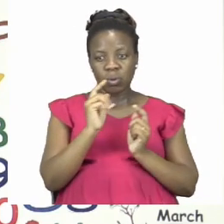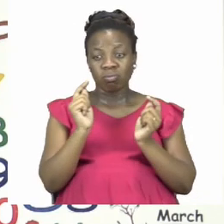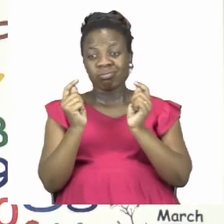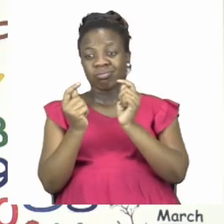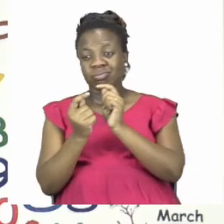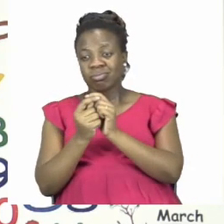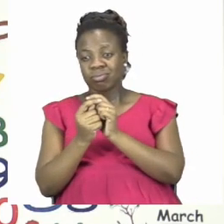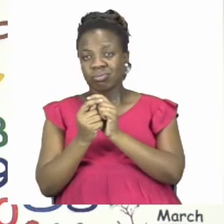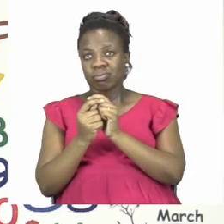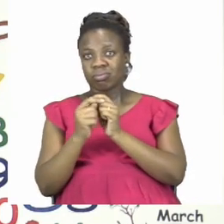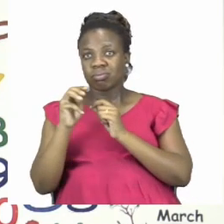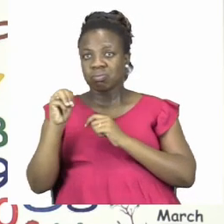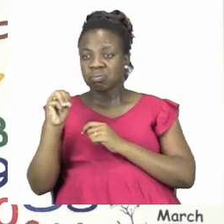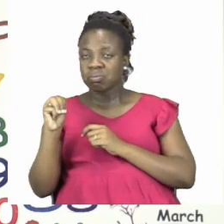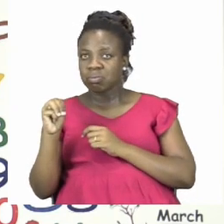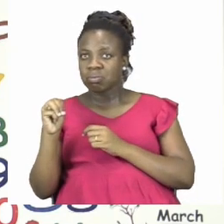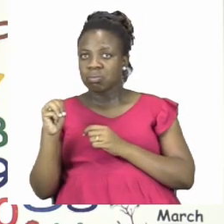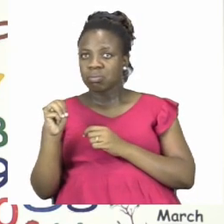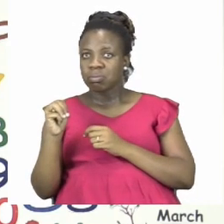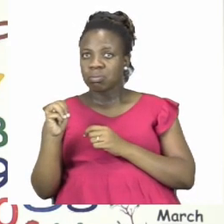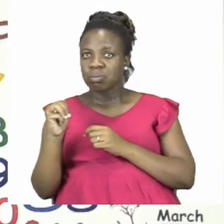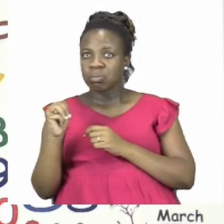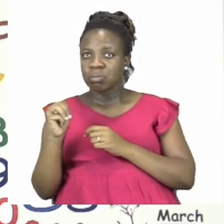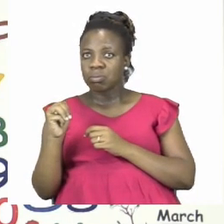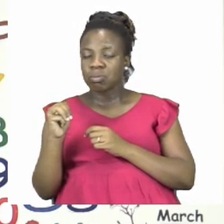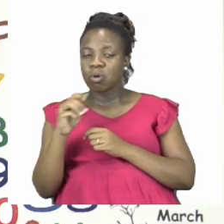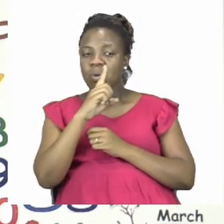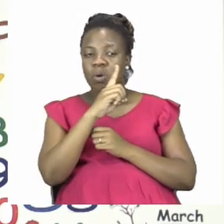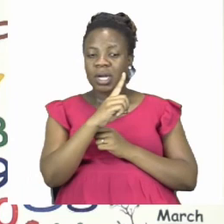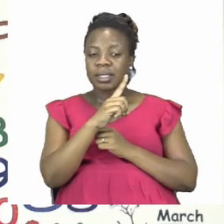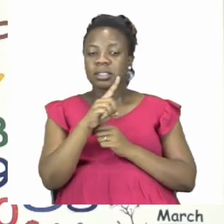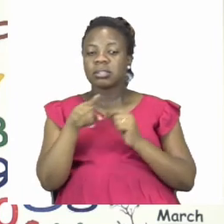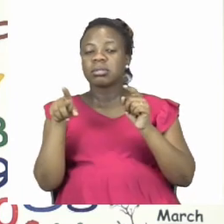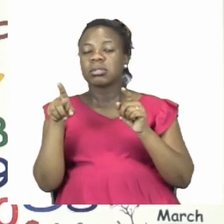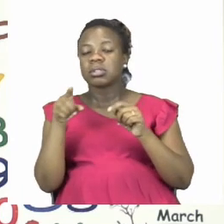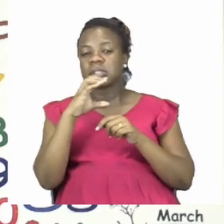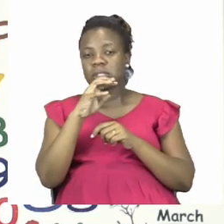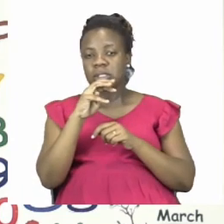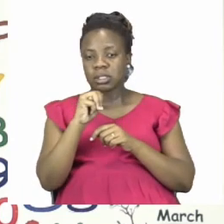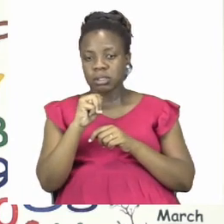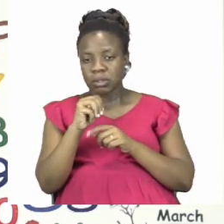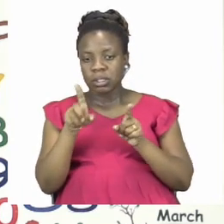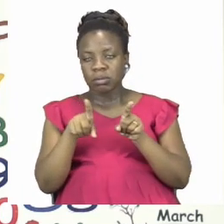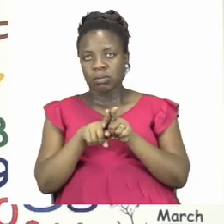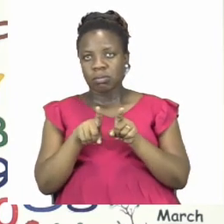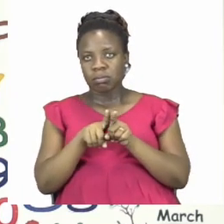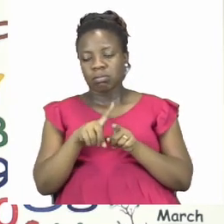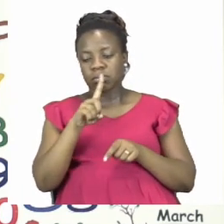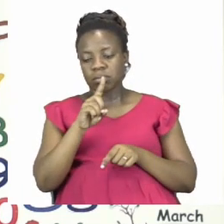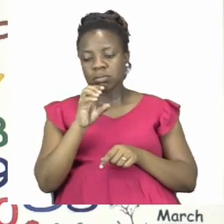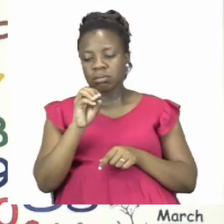to millimeters, it is 10, which means that if